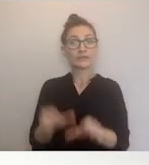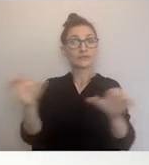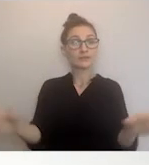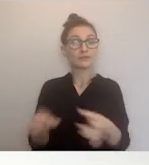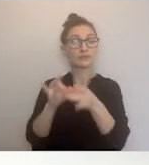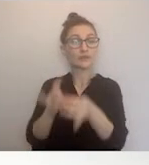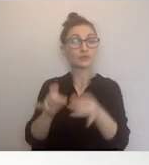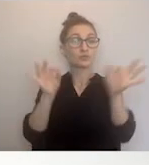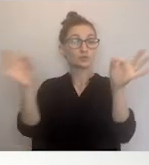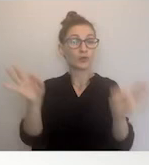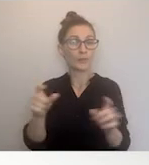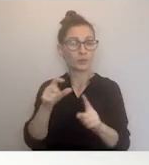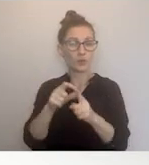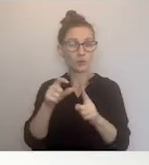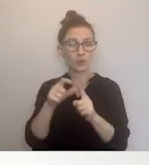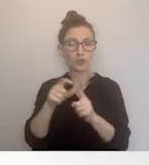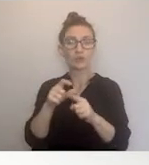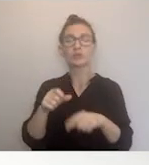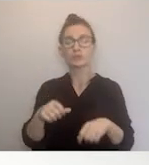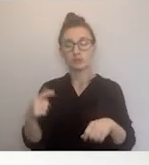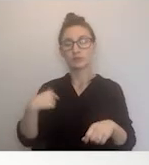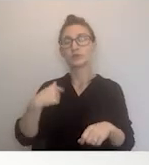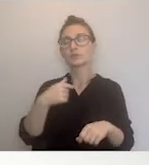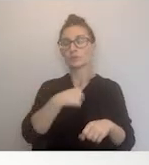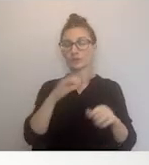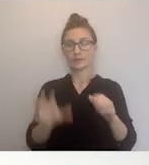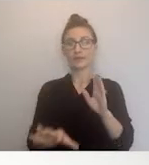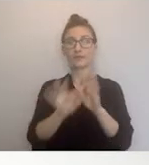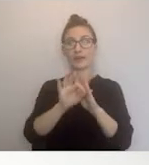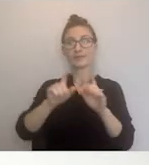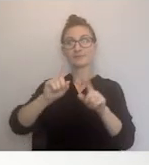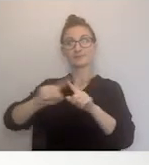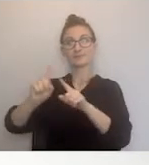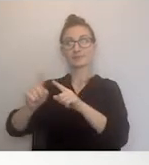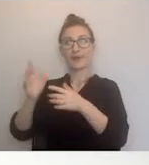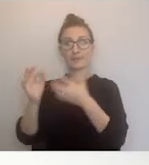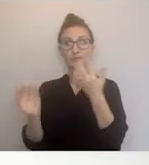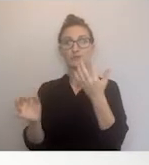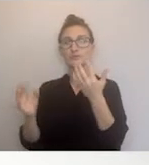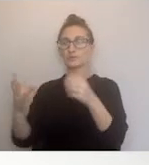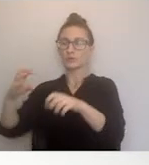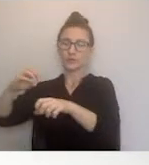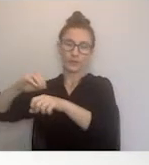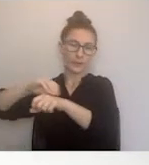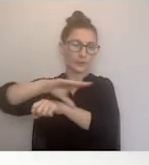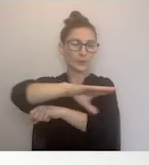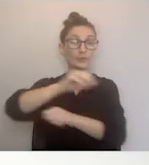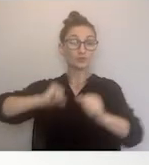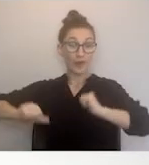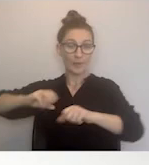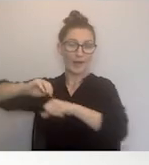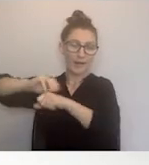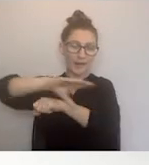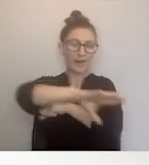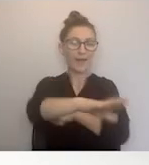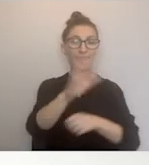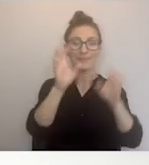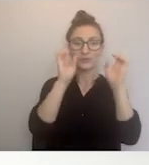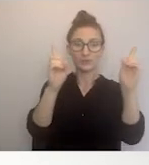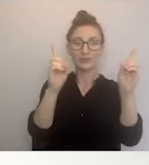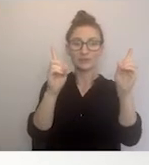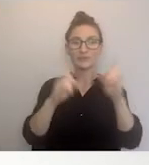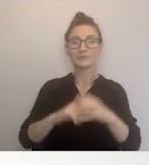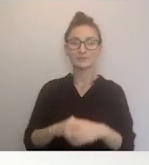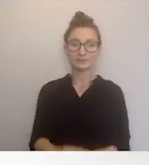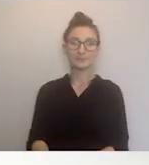have to use describing words, right? So we find different ways to kind of infuse drama out in any type